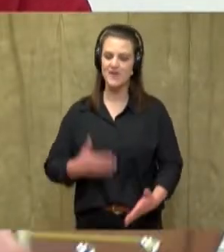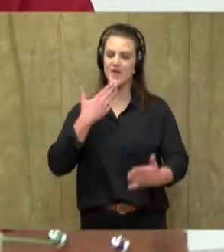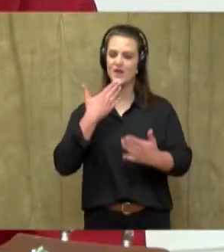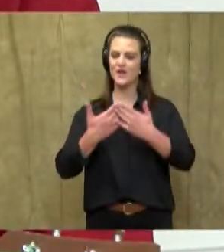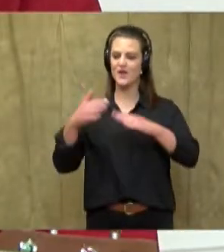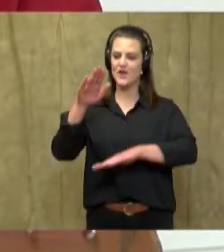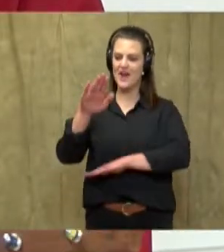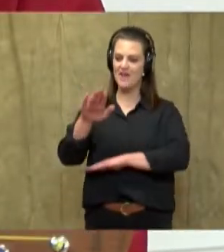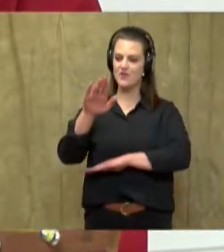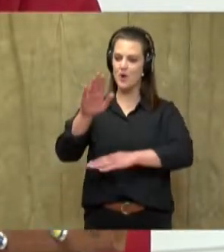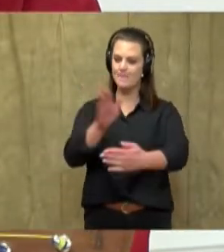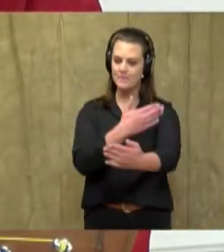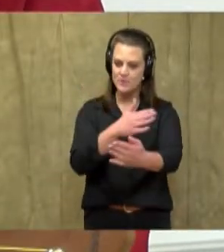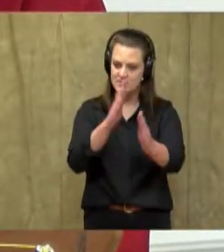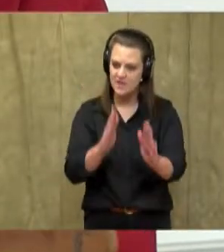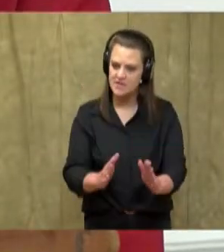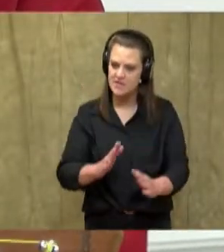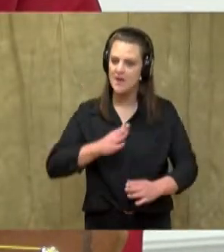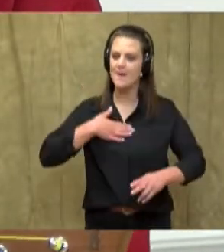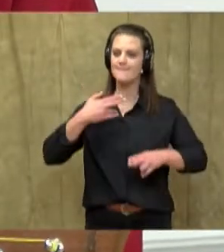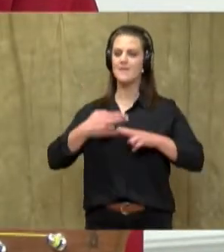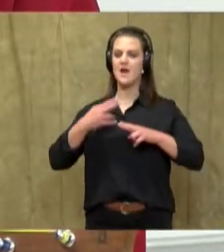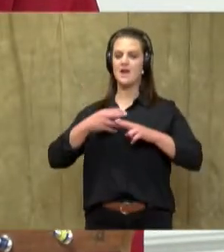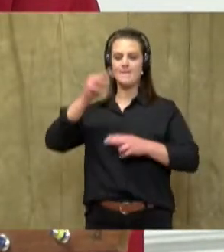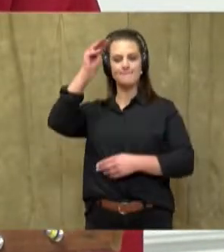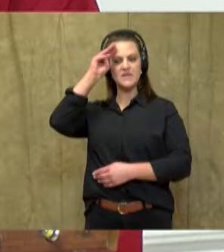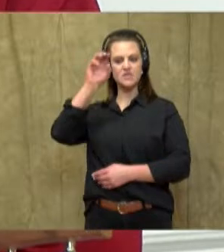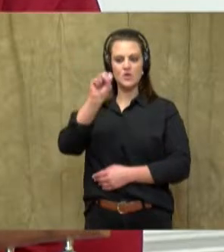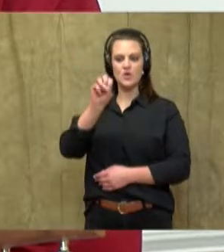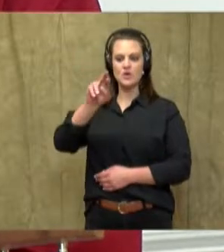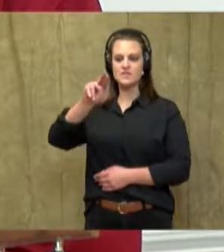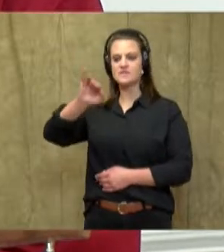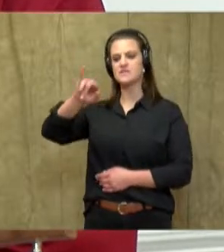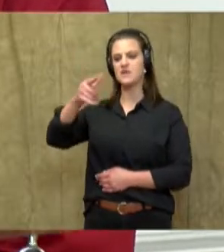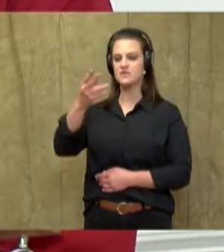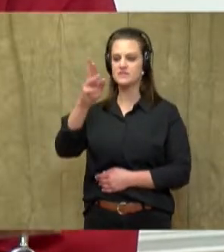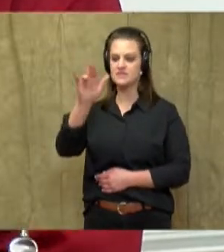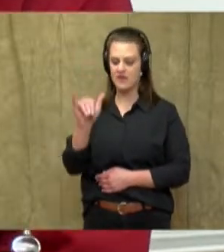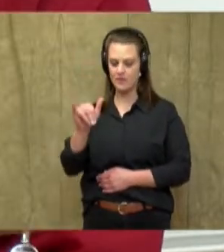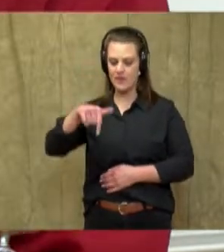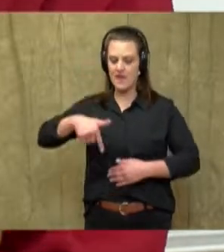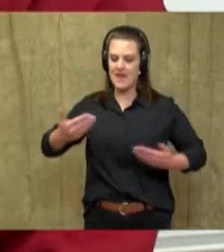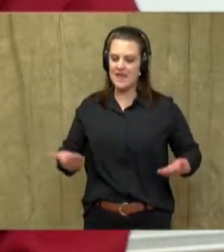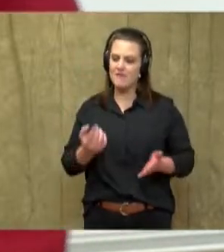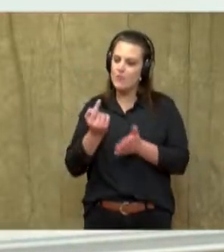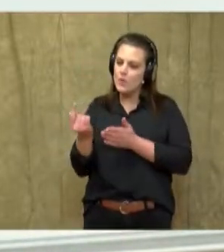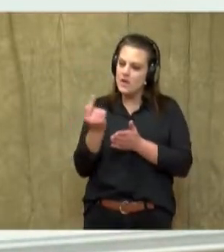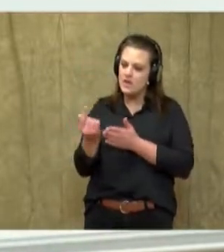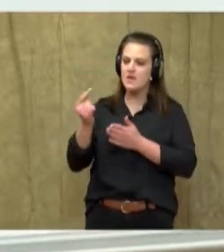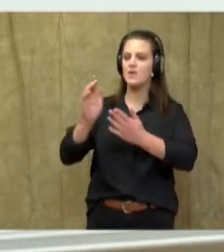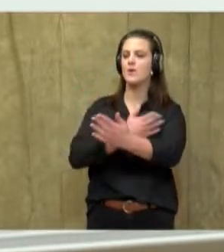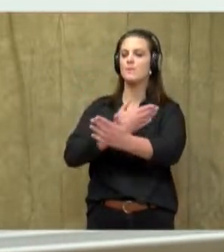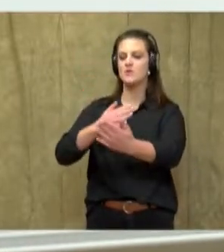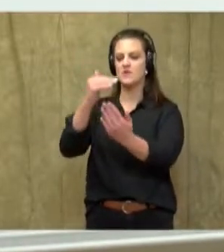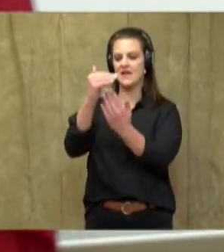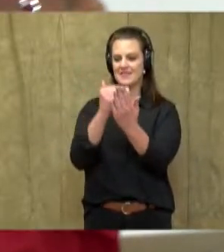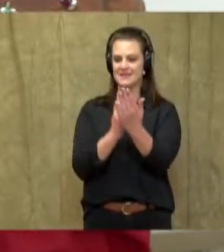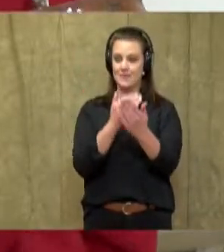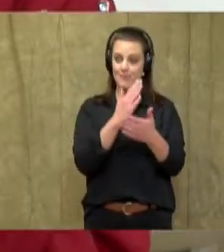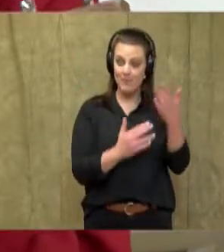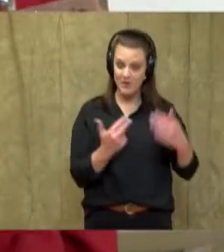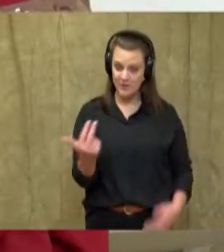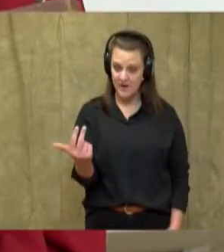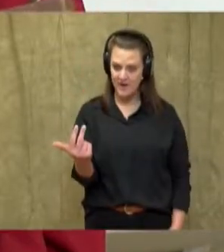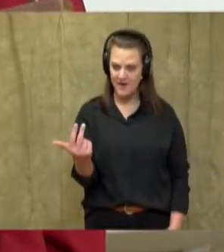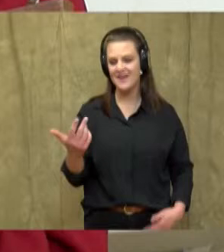Good afternoon, musicians. My name is Mr. Singletary, here again for your weekly music lesson, part 3 on